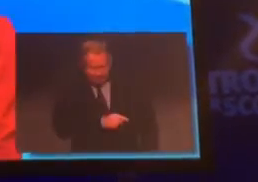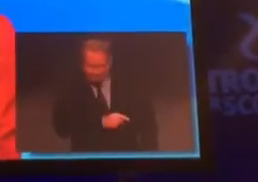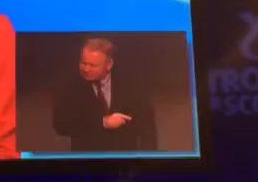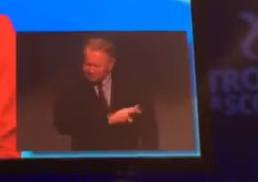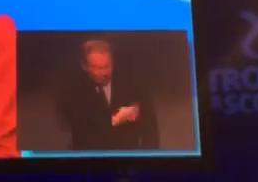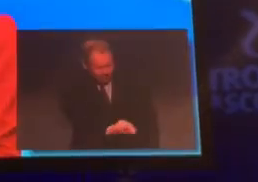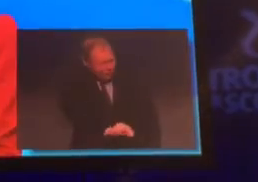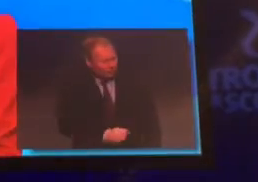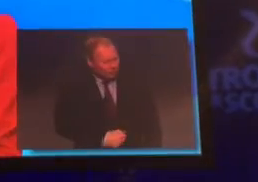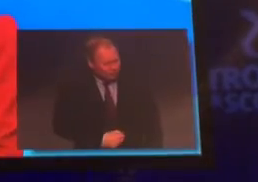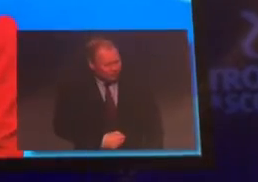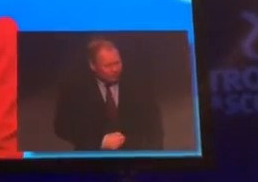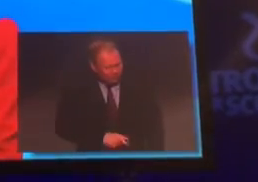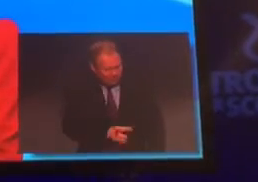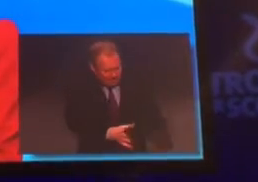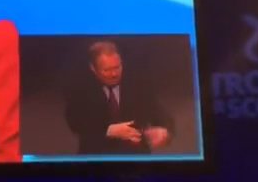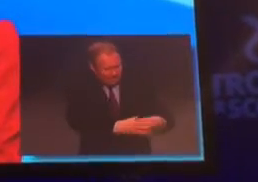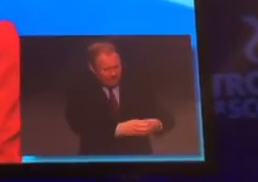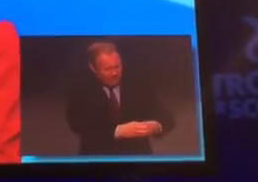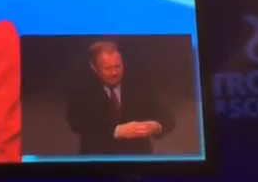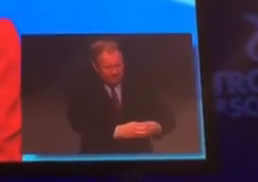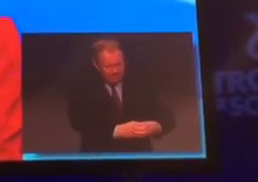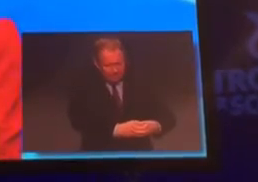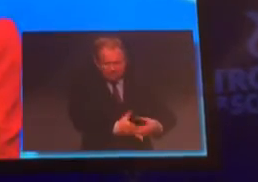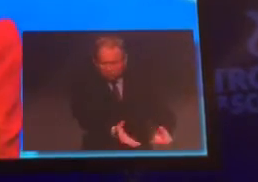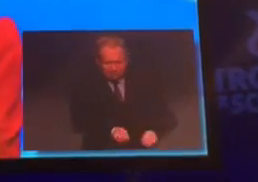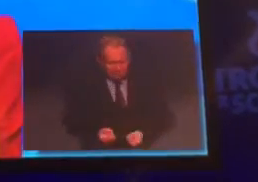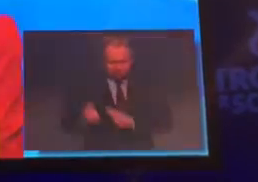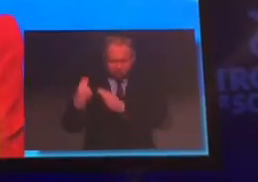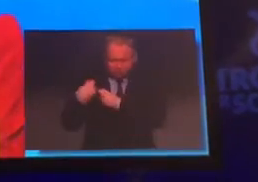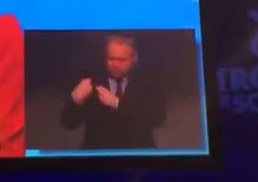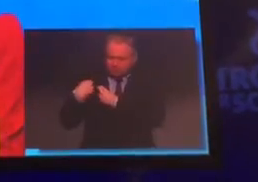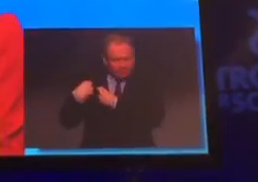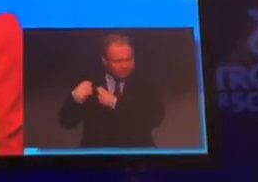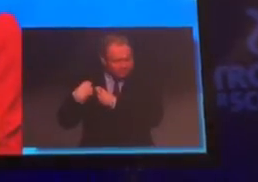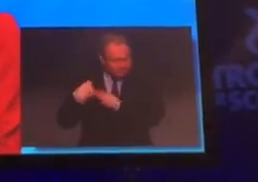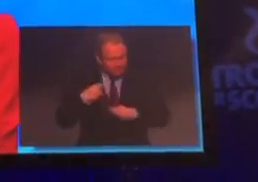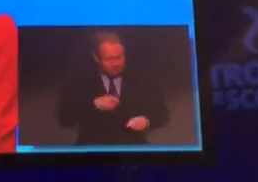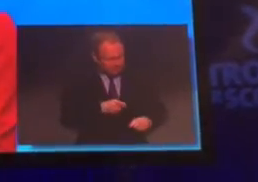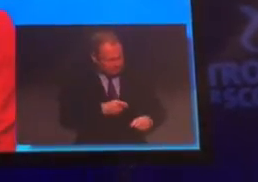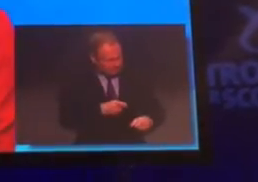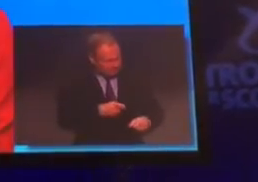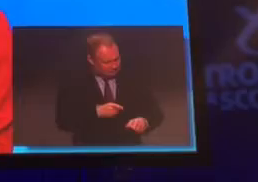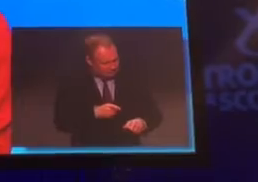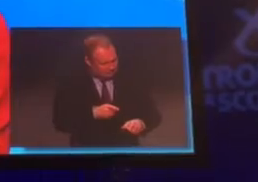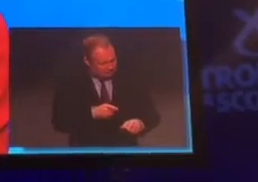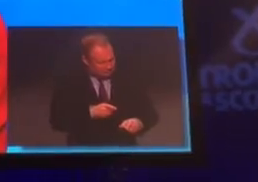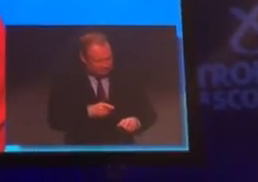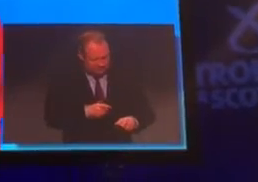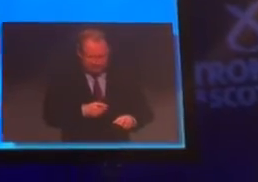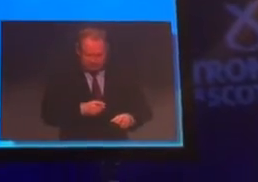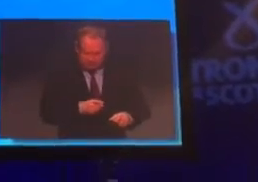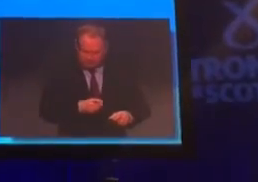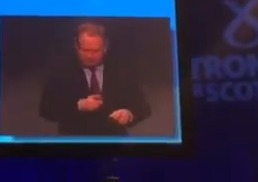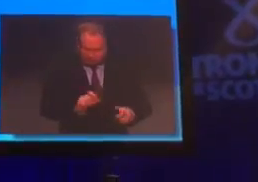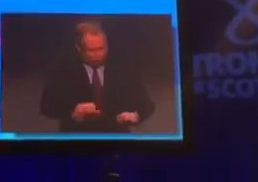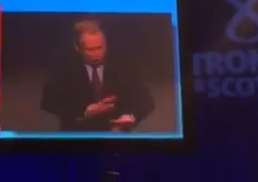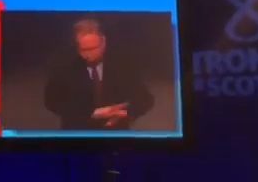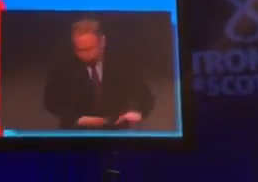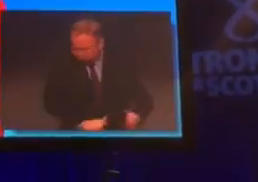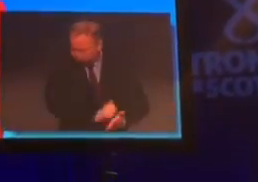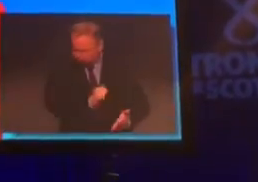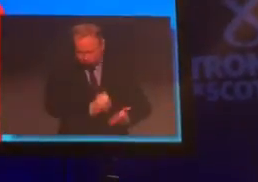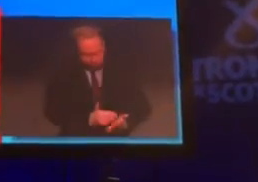country. A party that doesn't take itself seriously as a party of government does not deserve to be